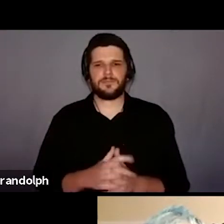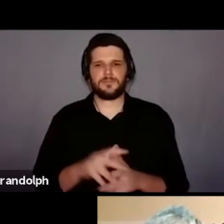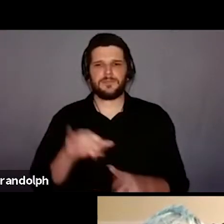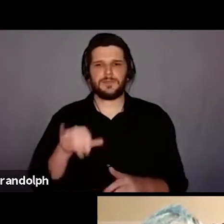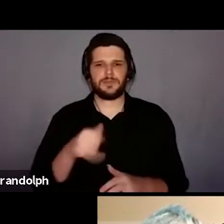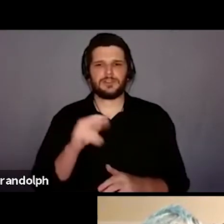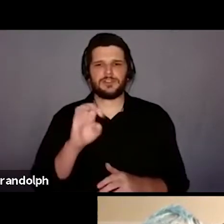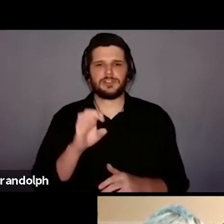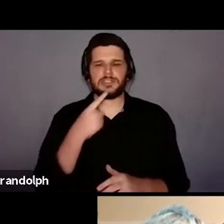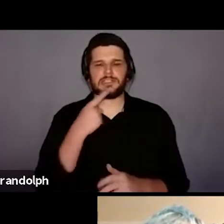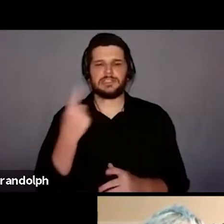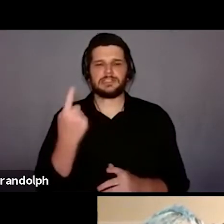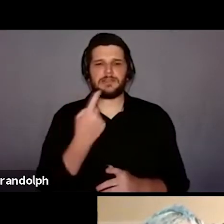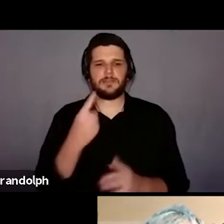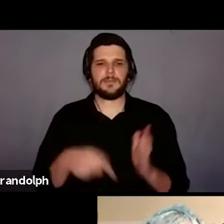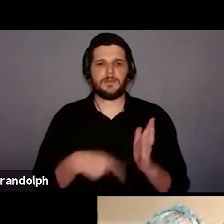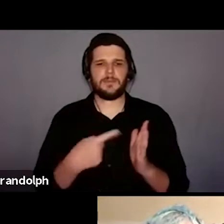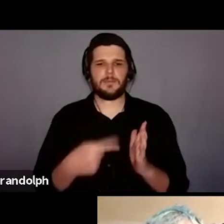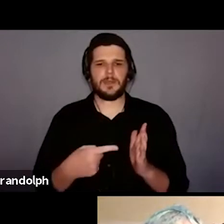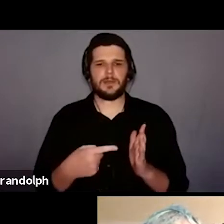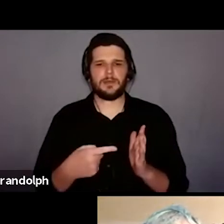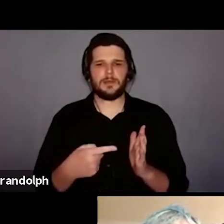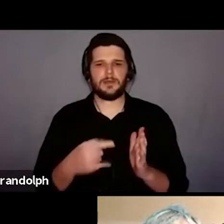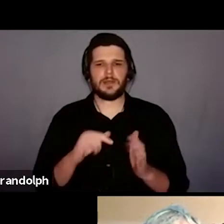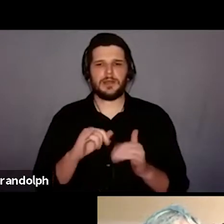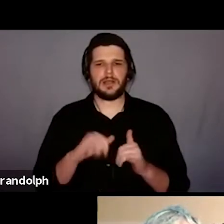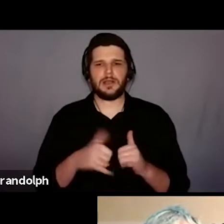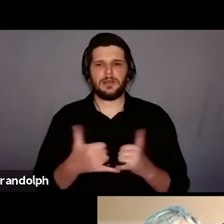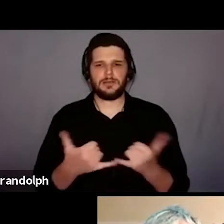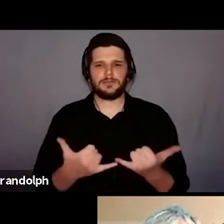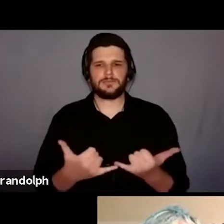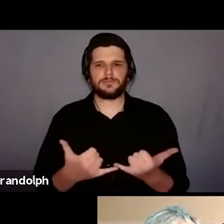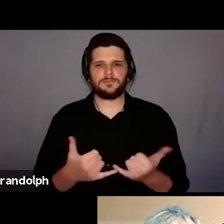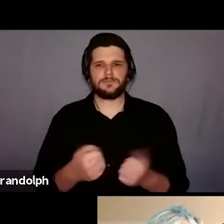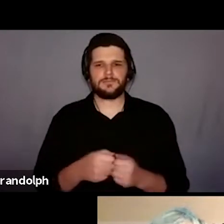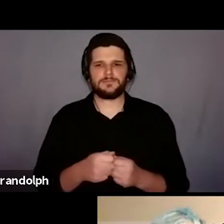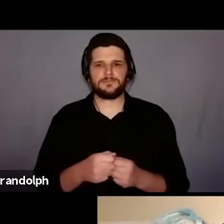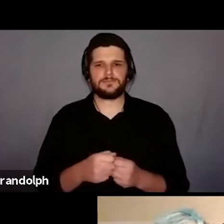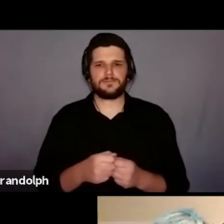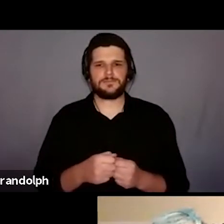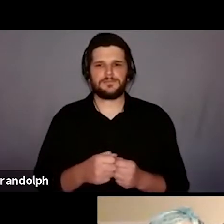Jane said something about how when